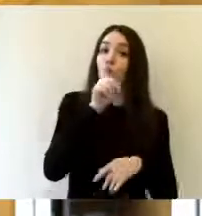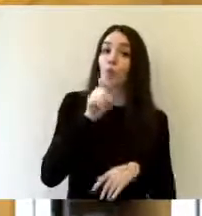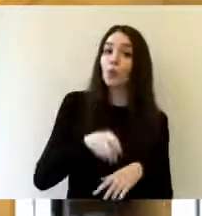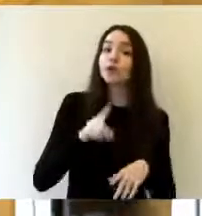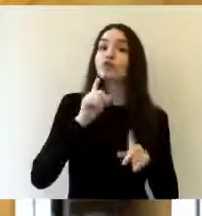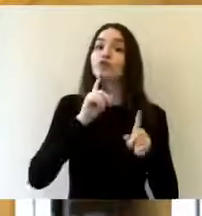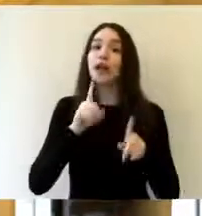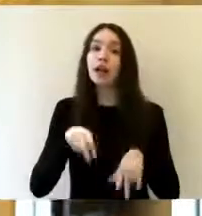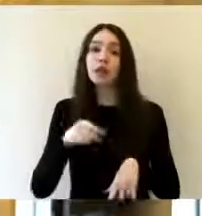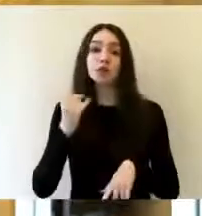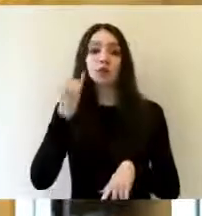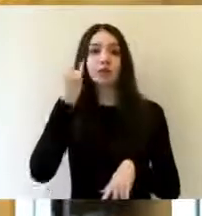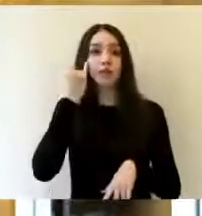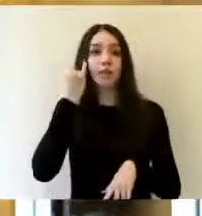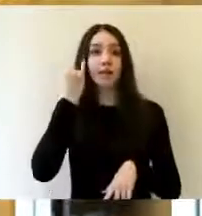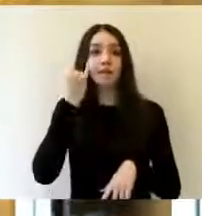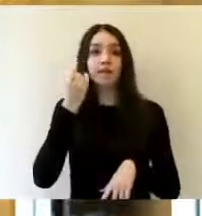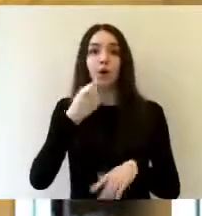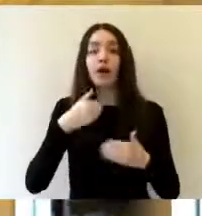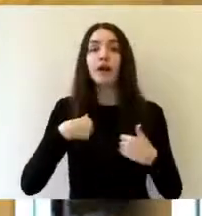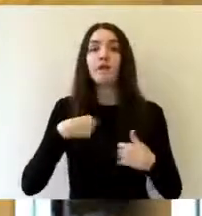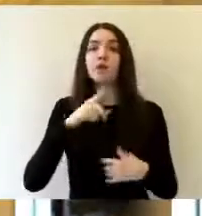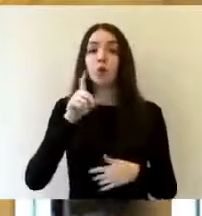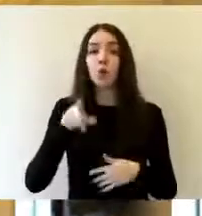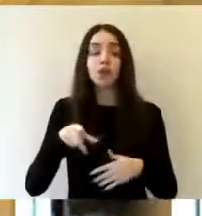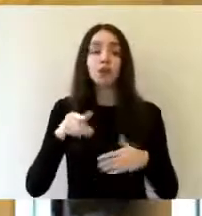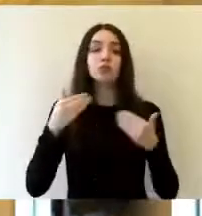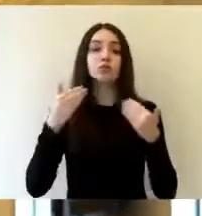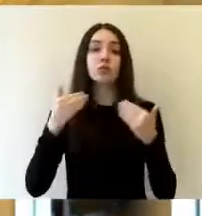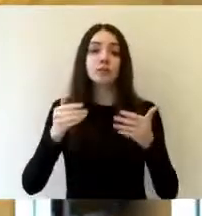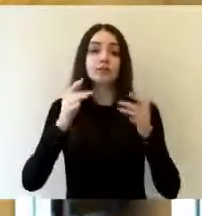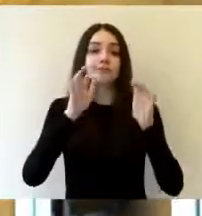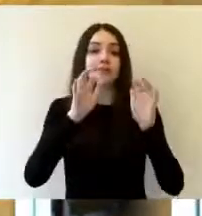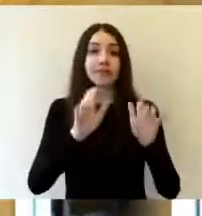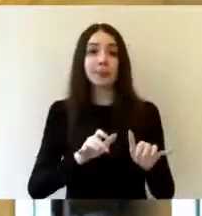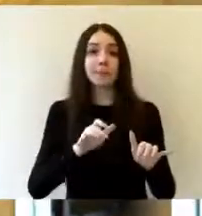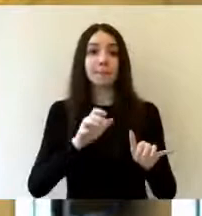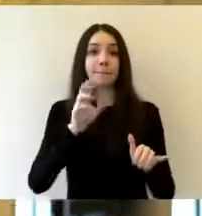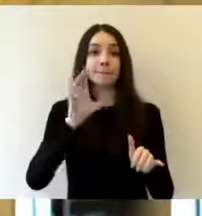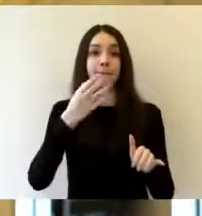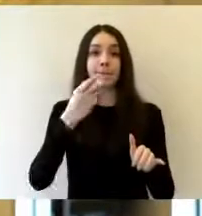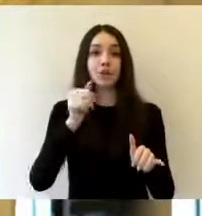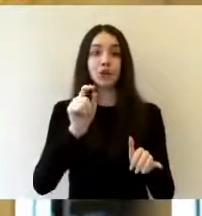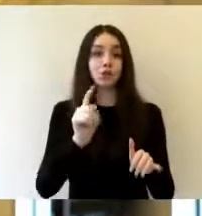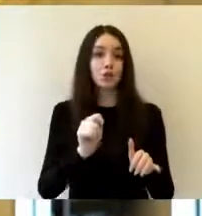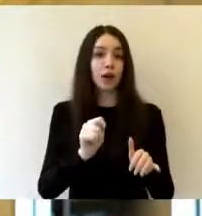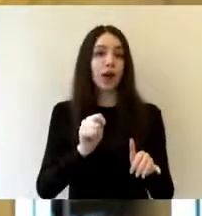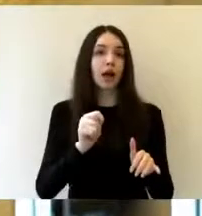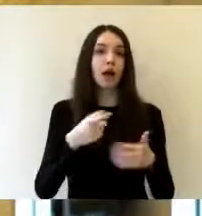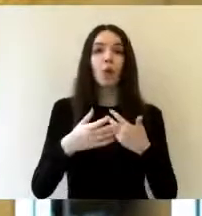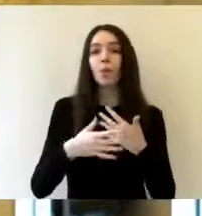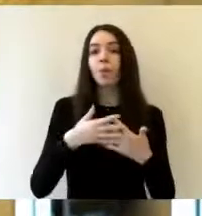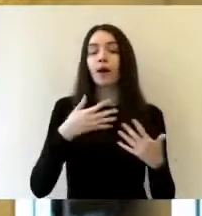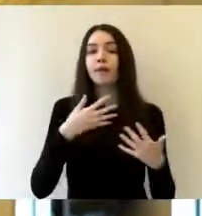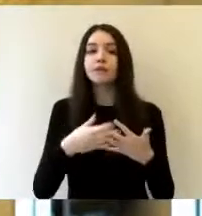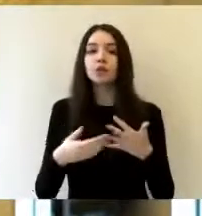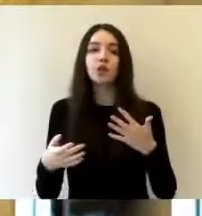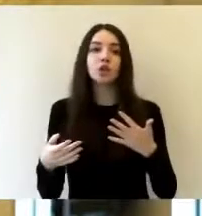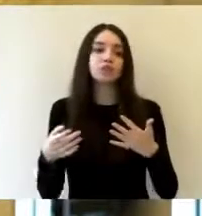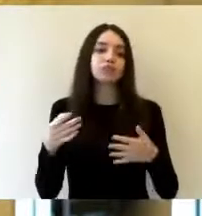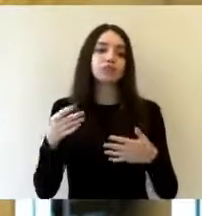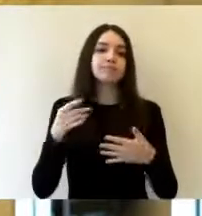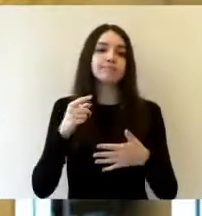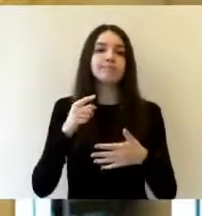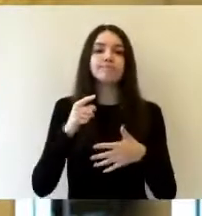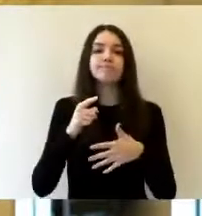have a question, what you can do is go ahead and type it into the chat on whatever platform you're joining us from. So if you're joining us